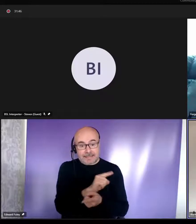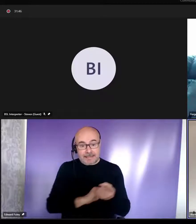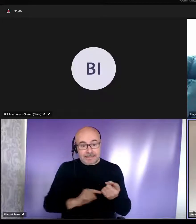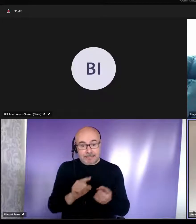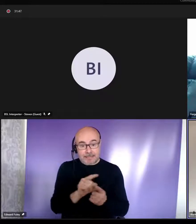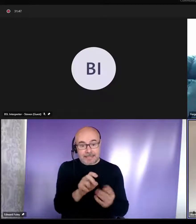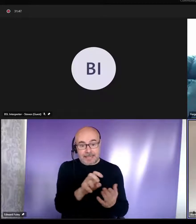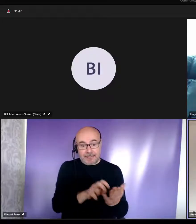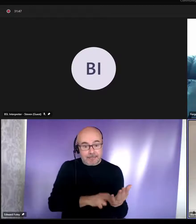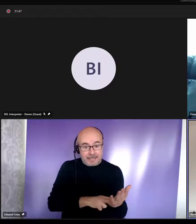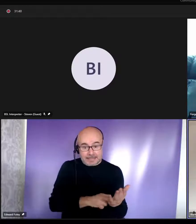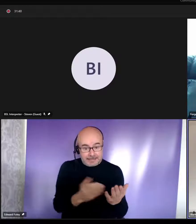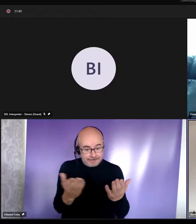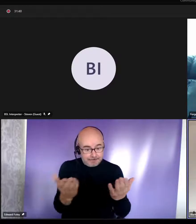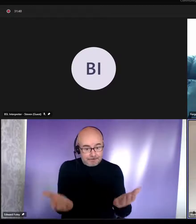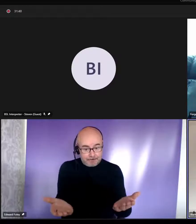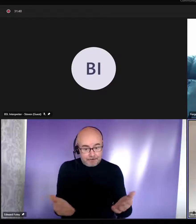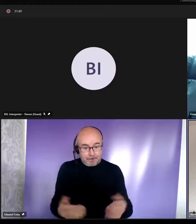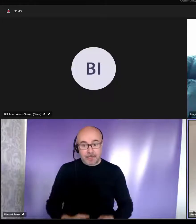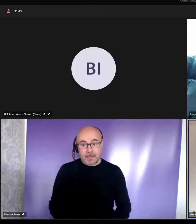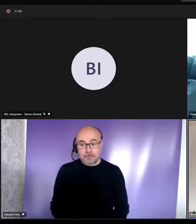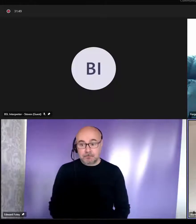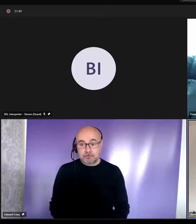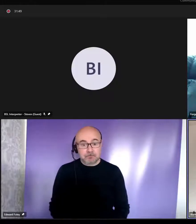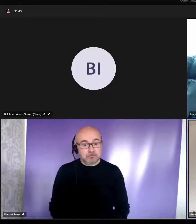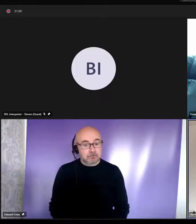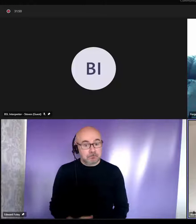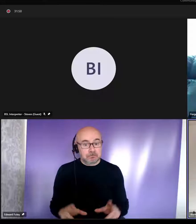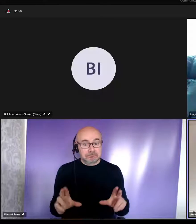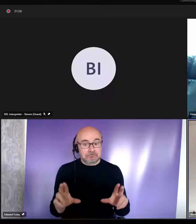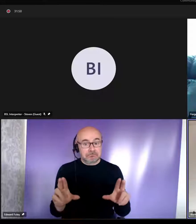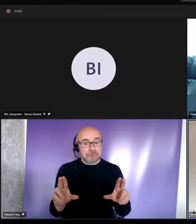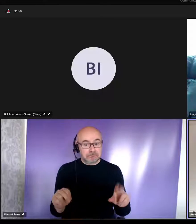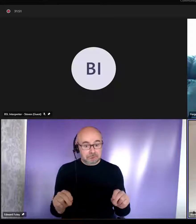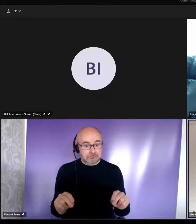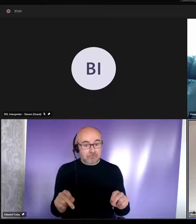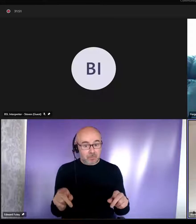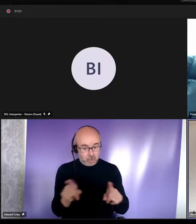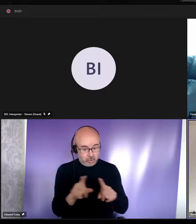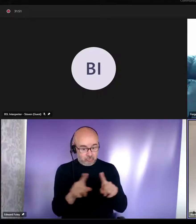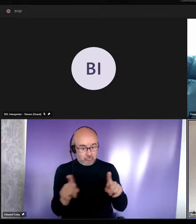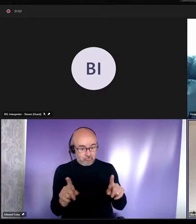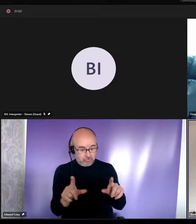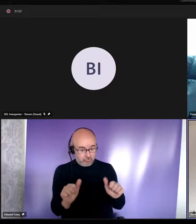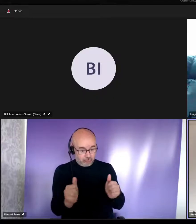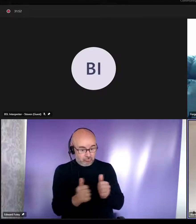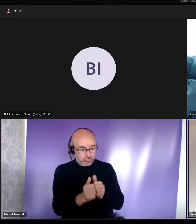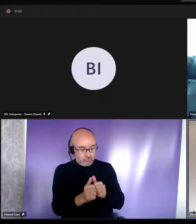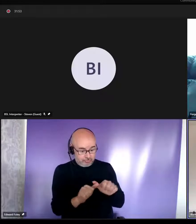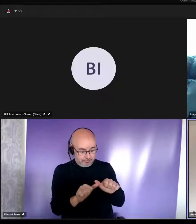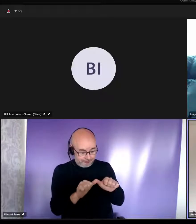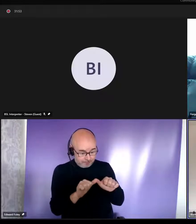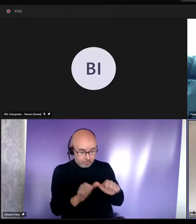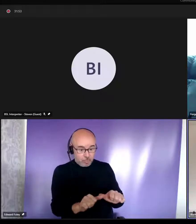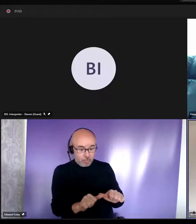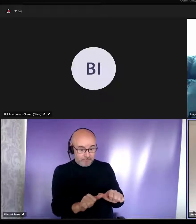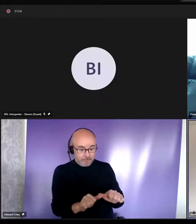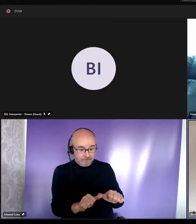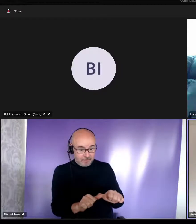minutes? We take that as being the correct minutes of the meeting. Can we approve